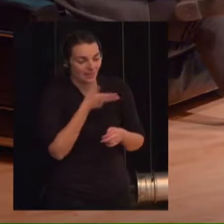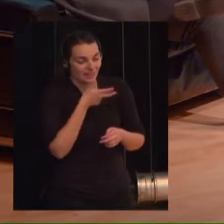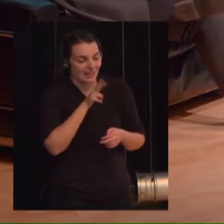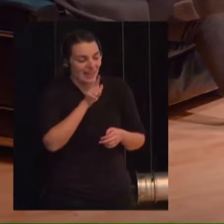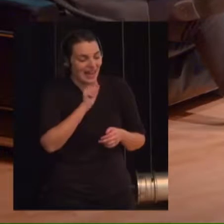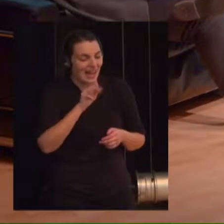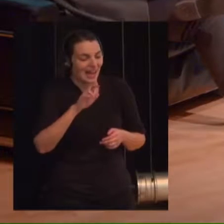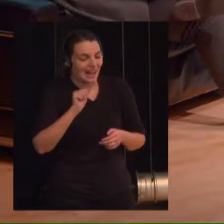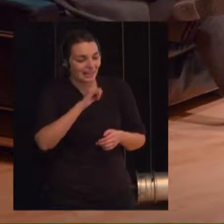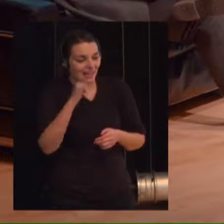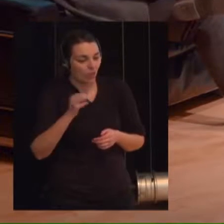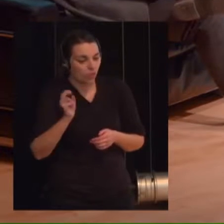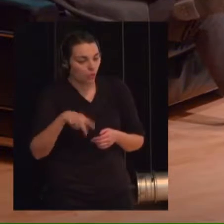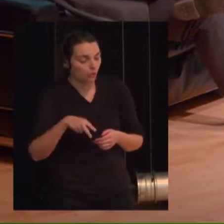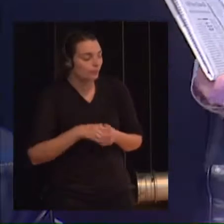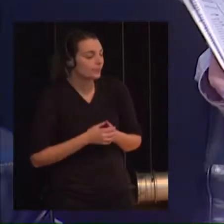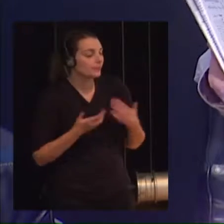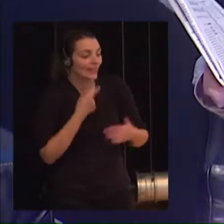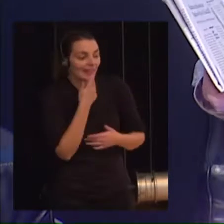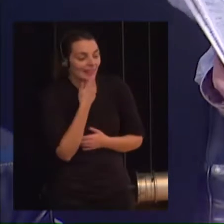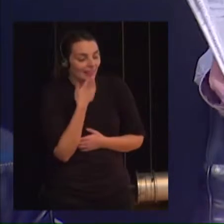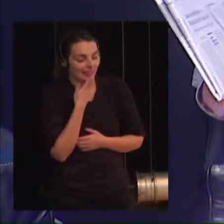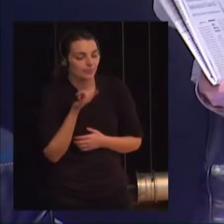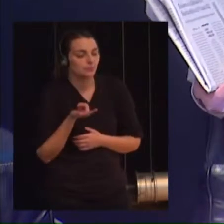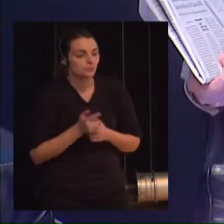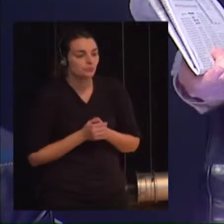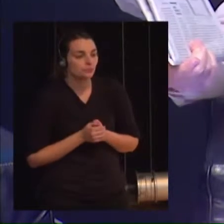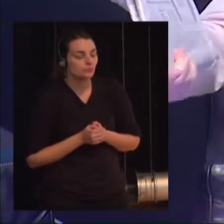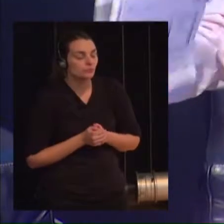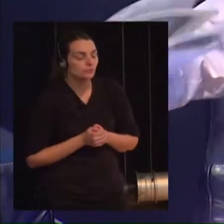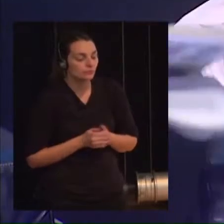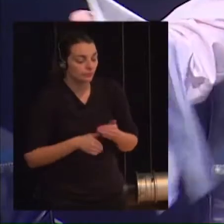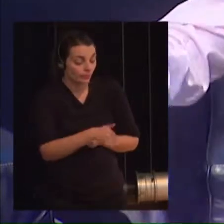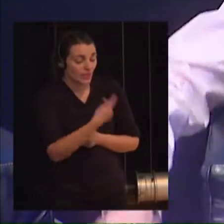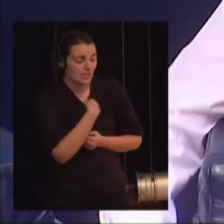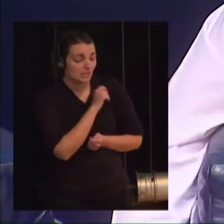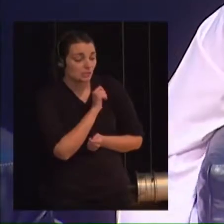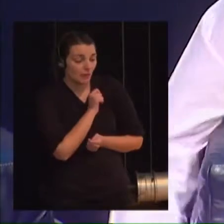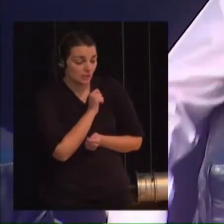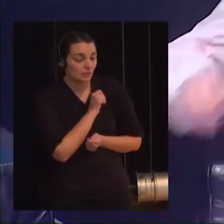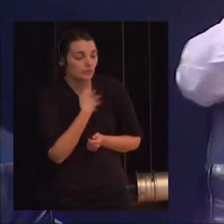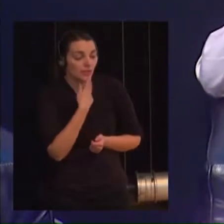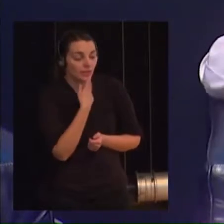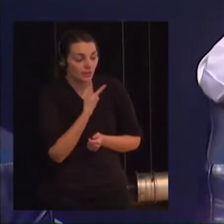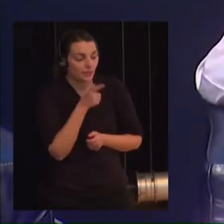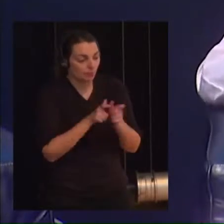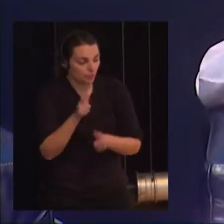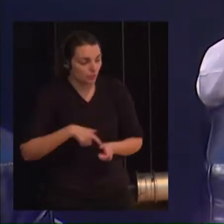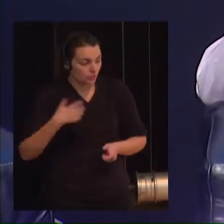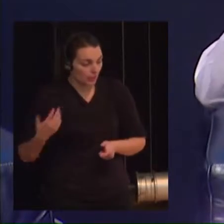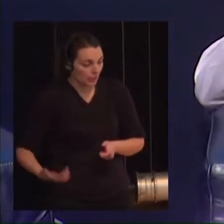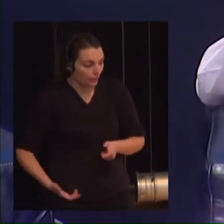says there's going to be, in Spain, an increase of millionaires by 41% by 2021. So an